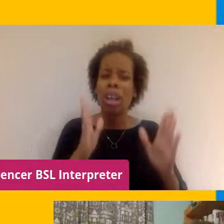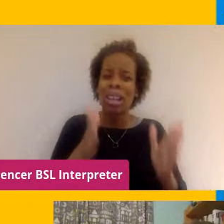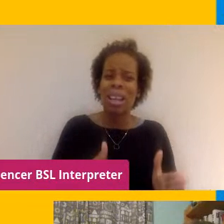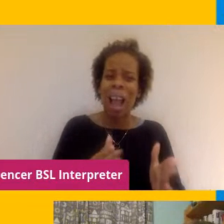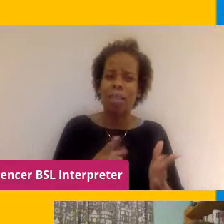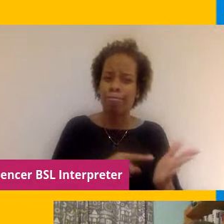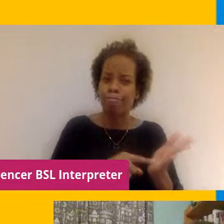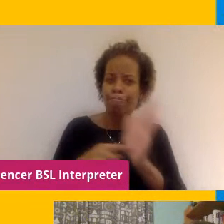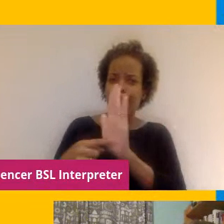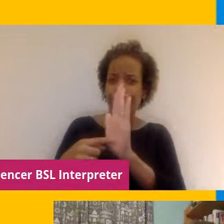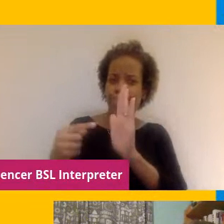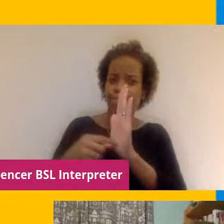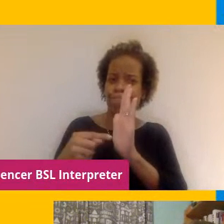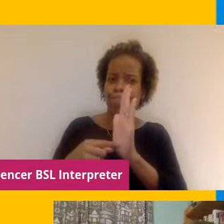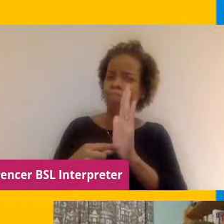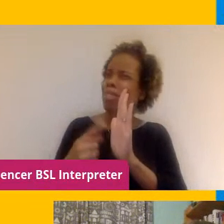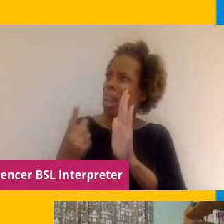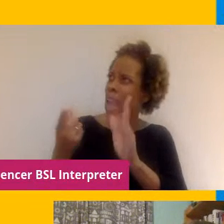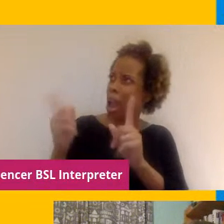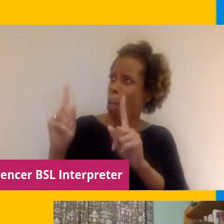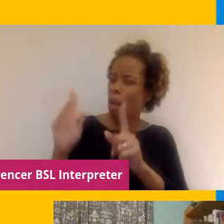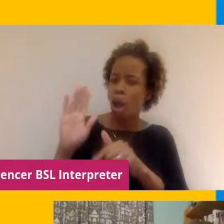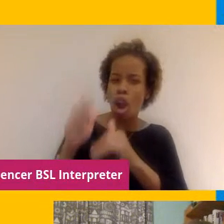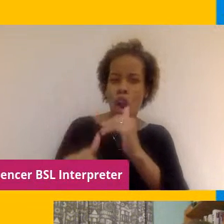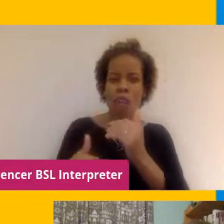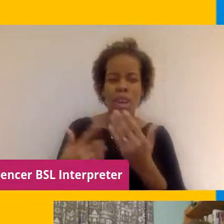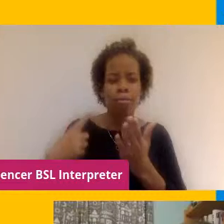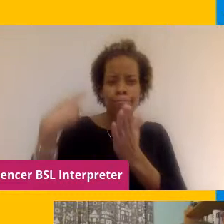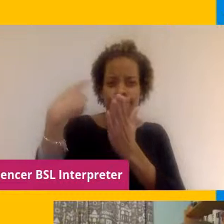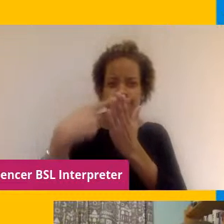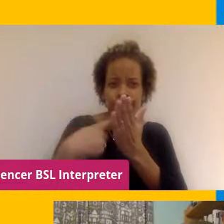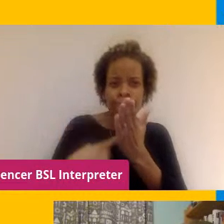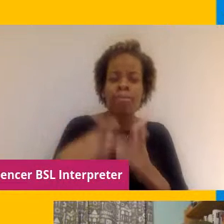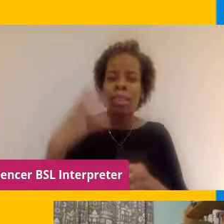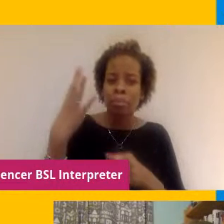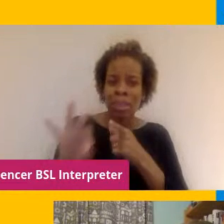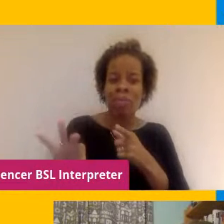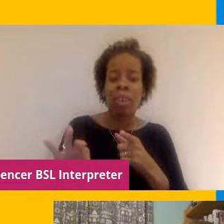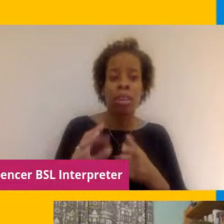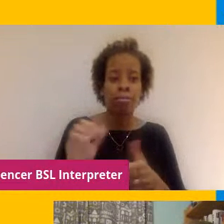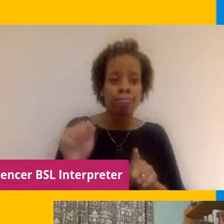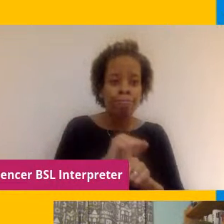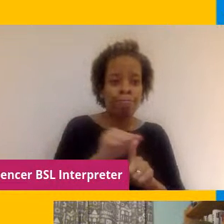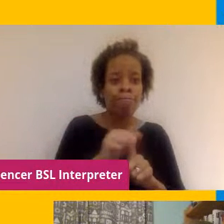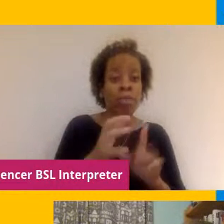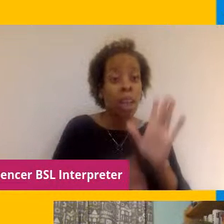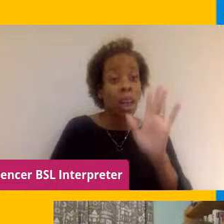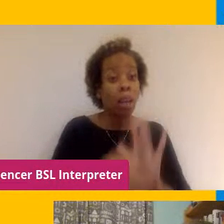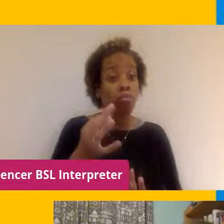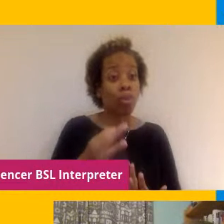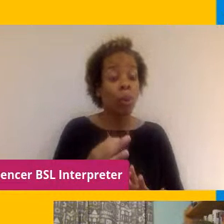case to the employer about. So that's a really good question.